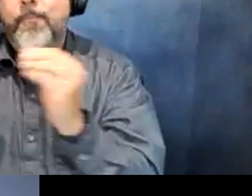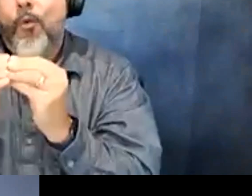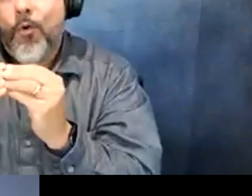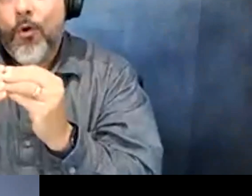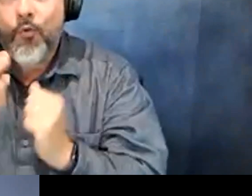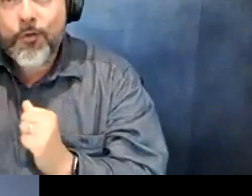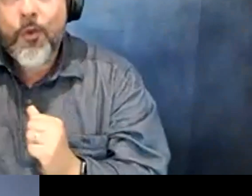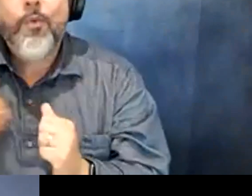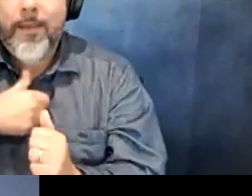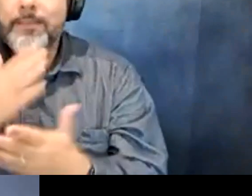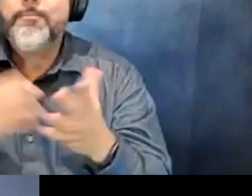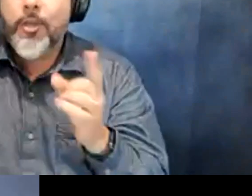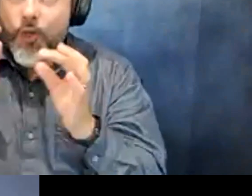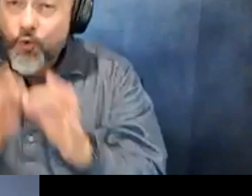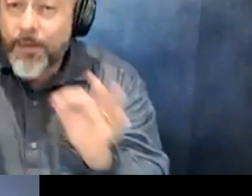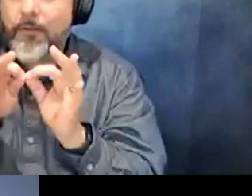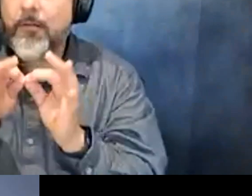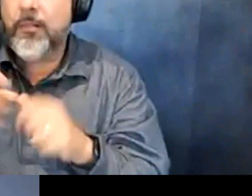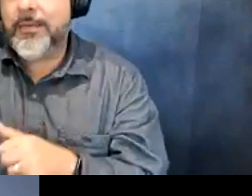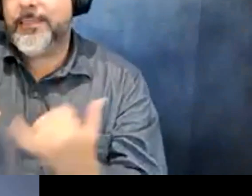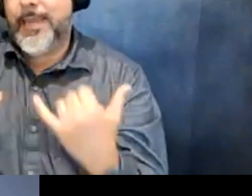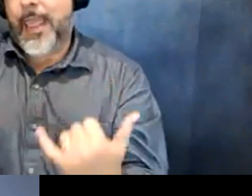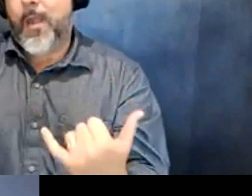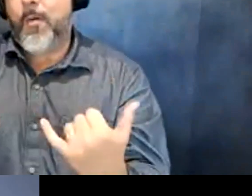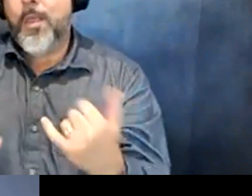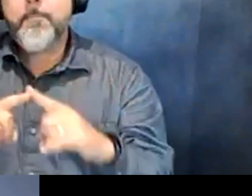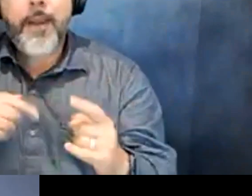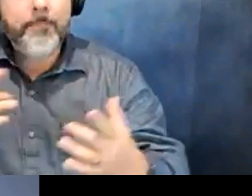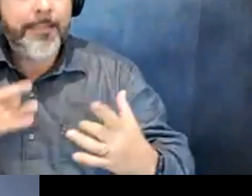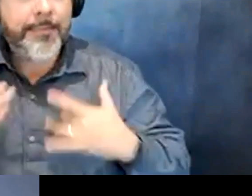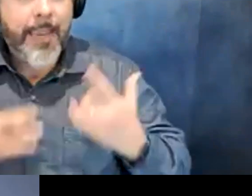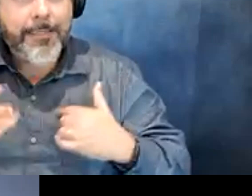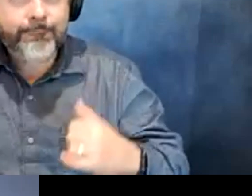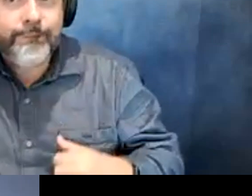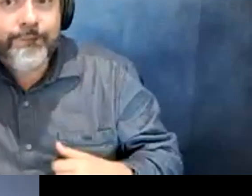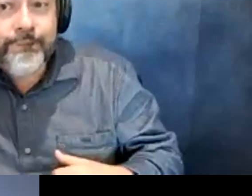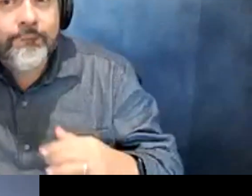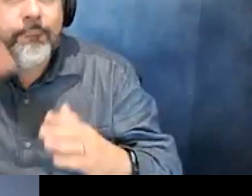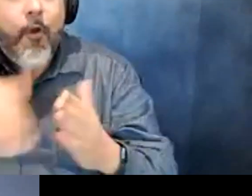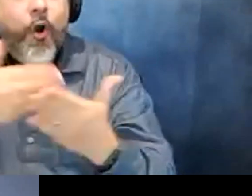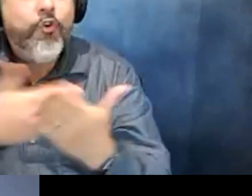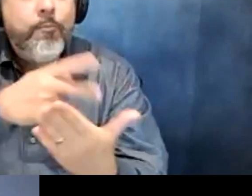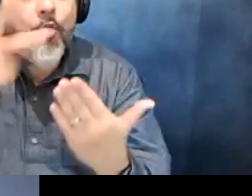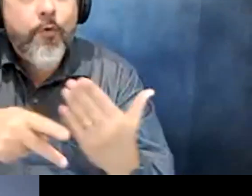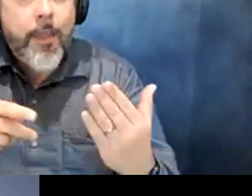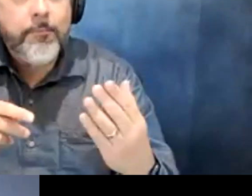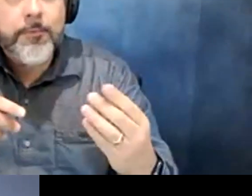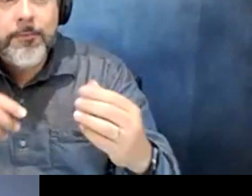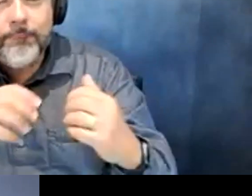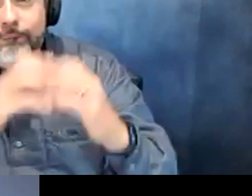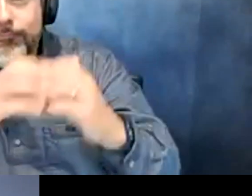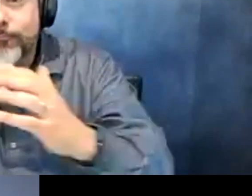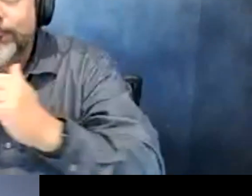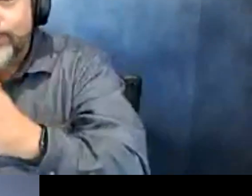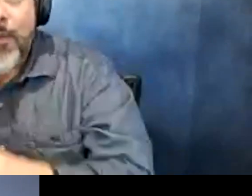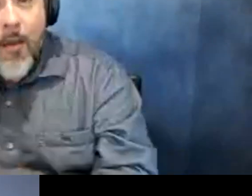we have some critical needs now. And so, but I'm excited about all the programs that are coming in, the resources that providers like